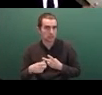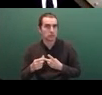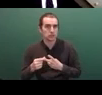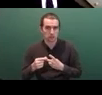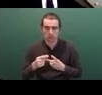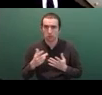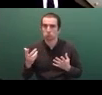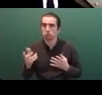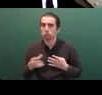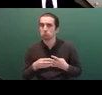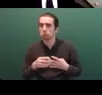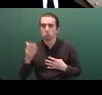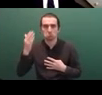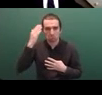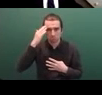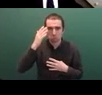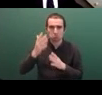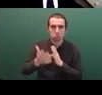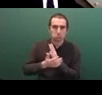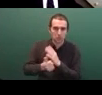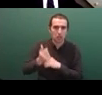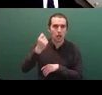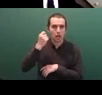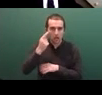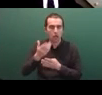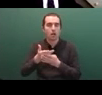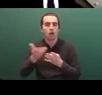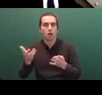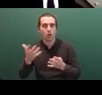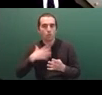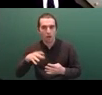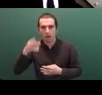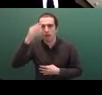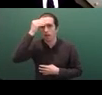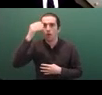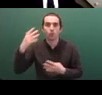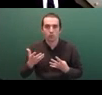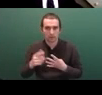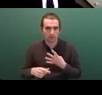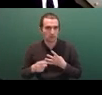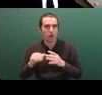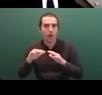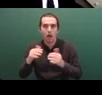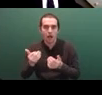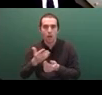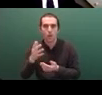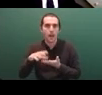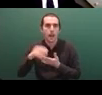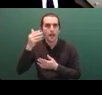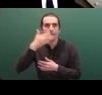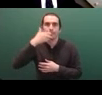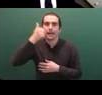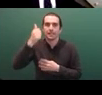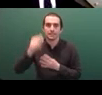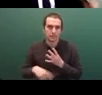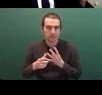different support that they need, and they need to incorporate that into their planning. They need to be given time by the principal to be able to do